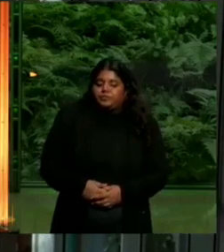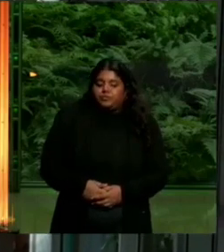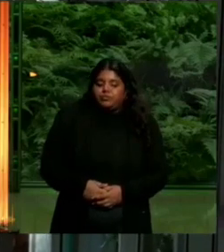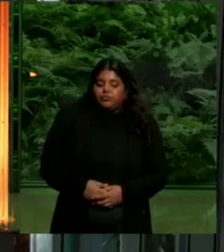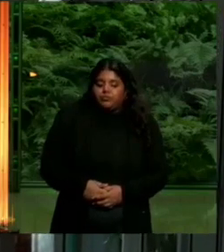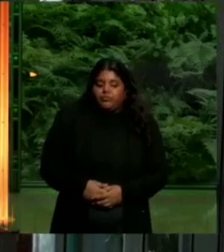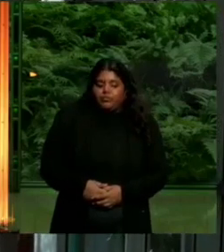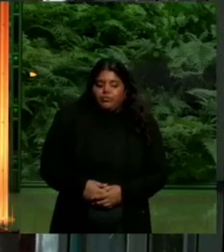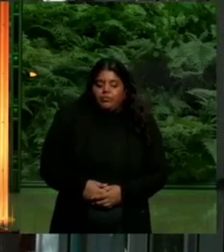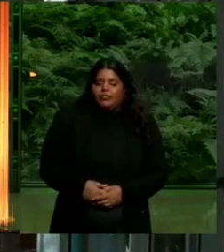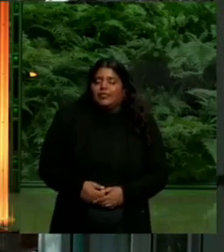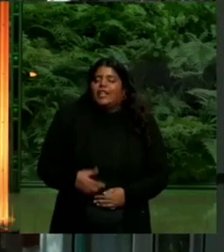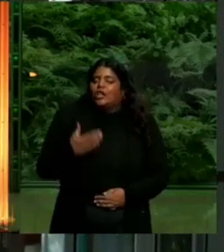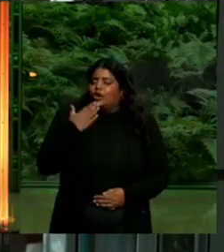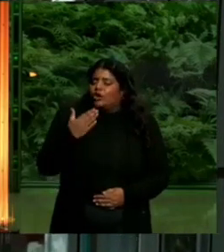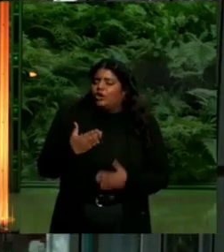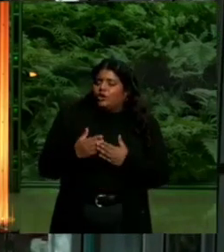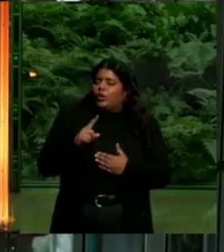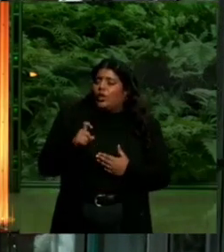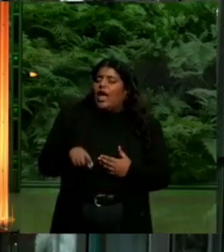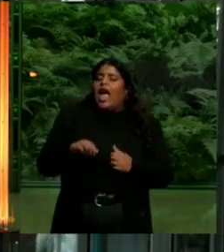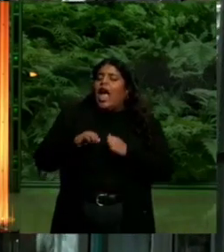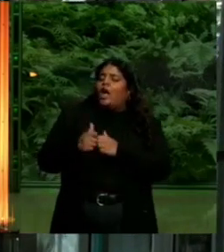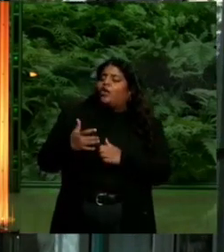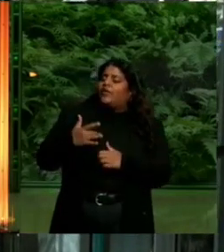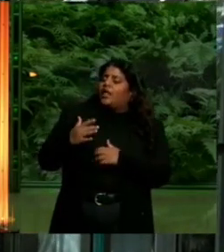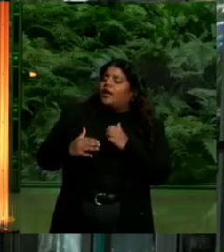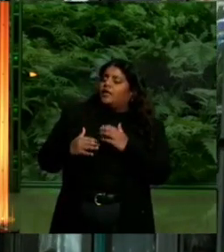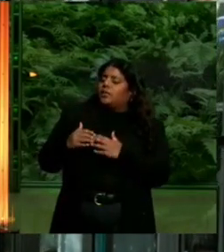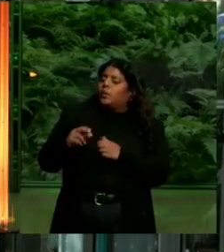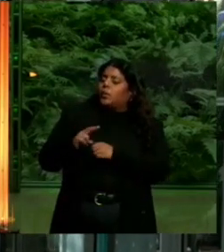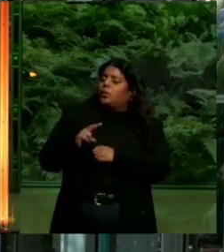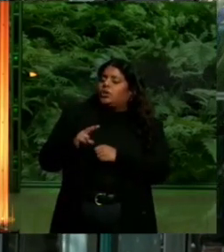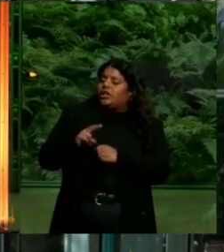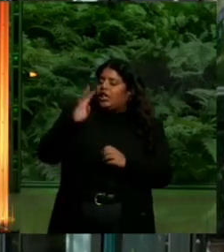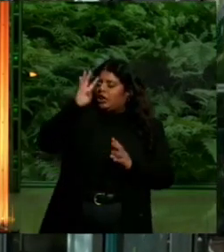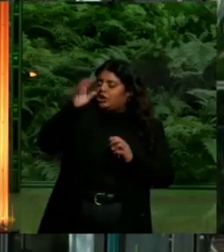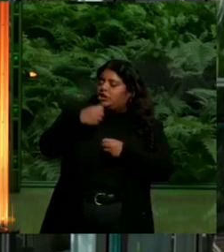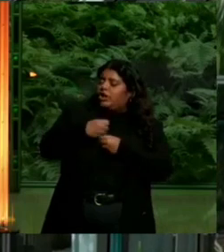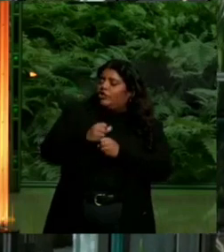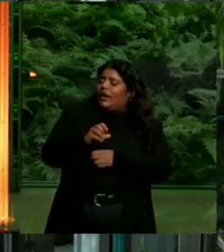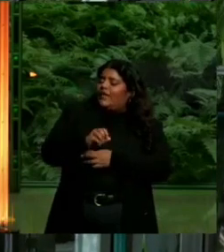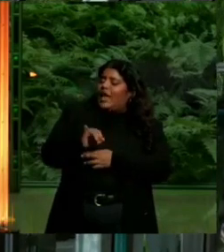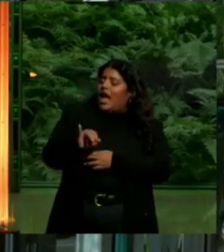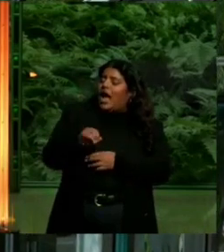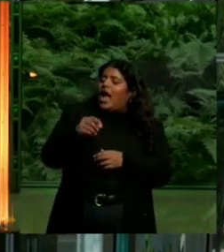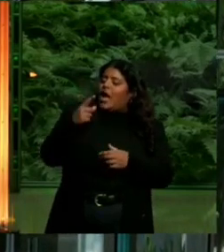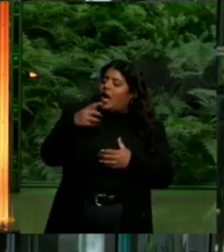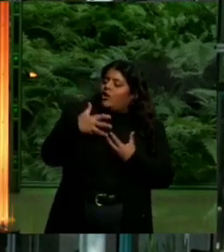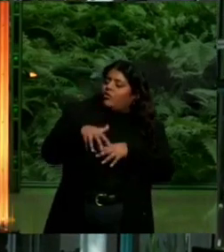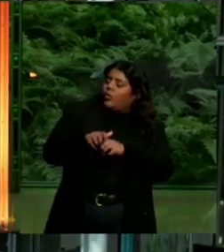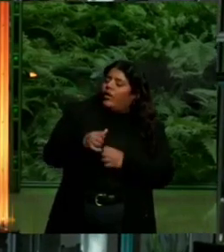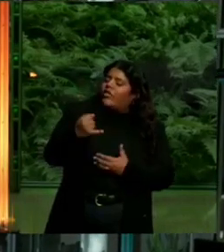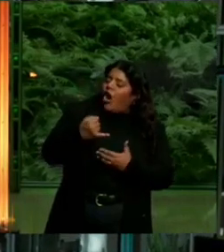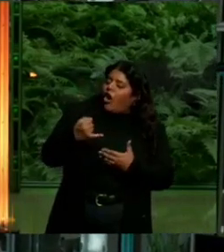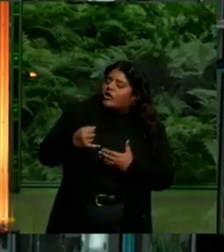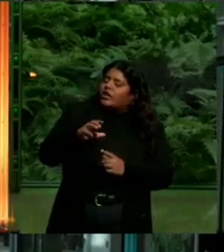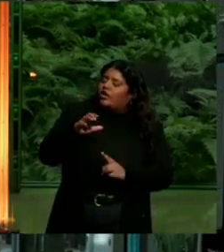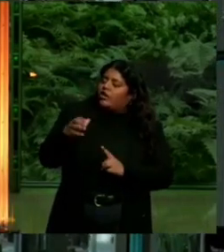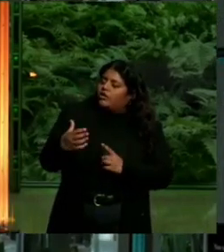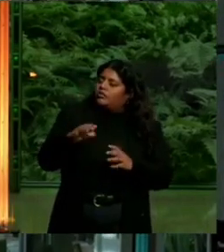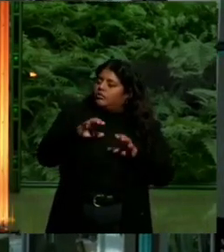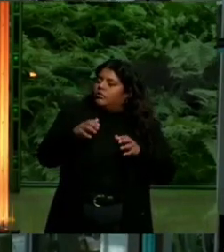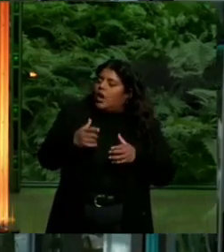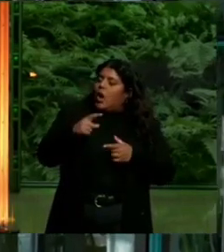This is a good one. How do you feel comfortable using generative AI in the arts and culture sector when generative AI writing